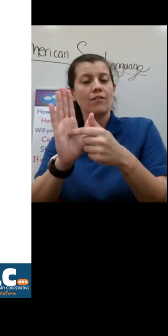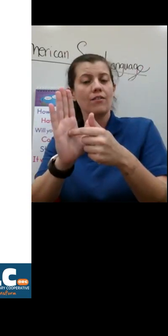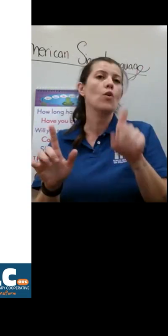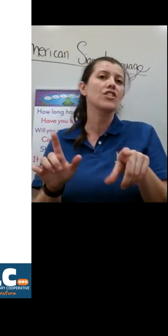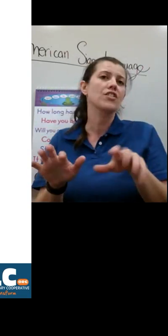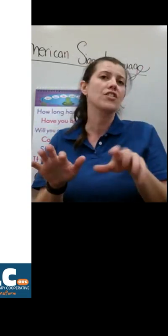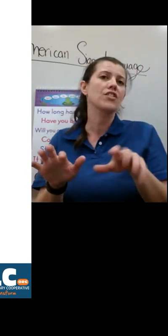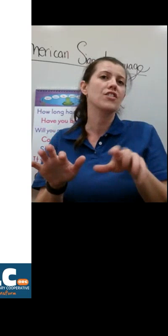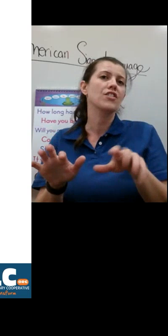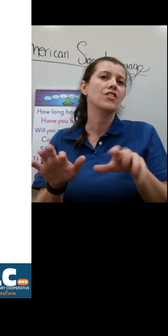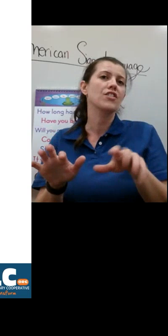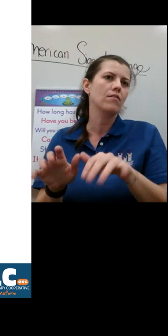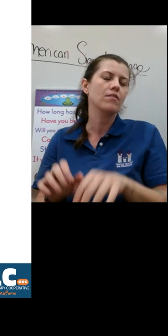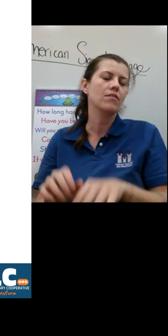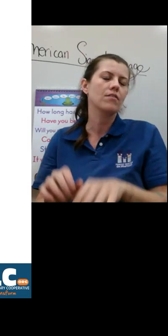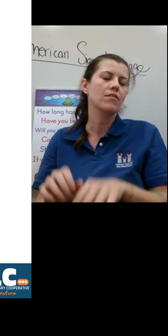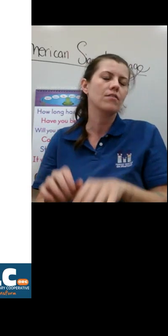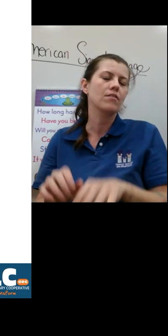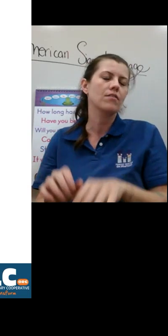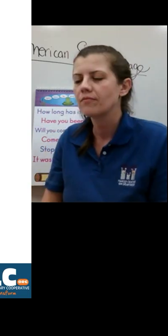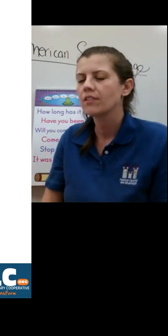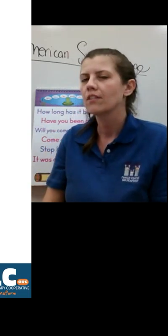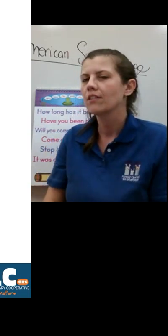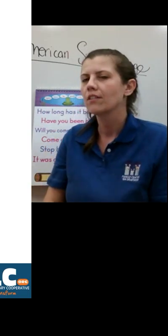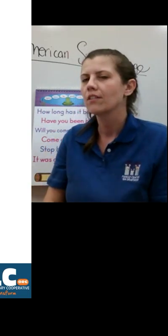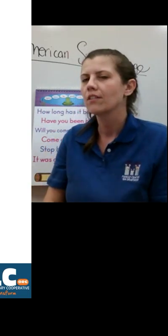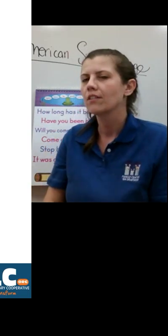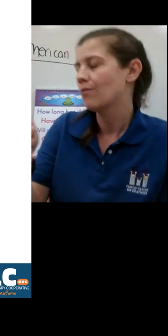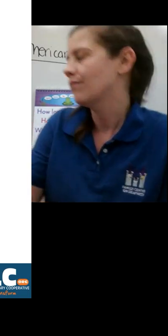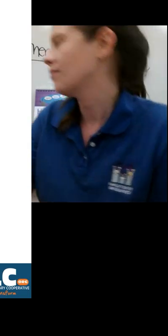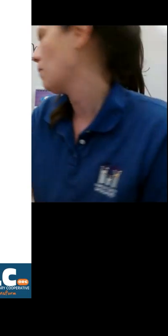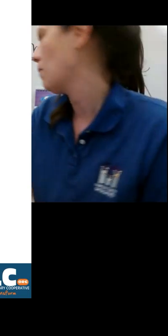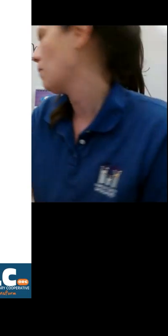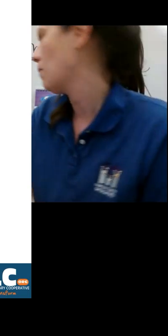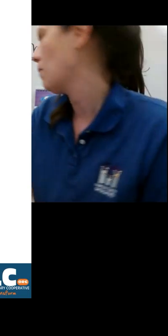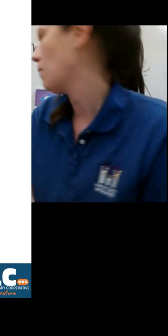how. Any questions in the chat box?